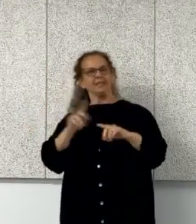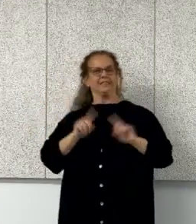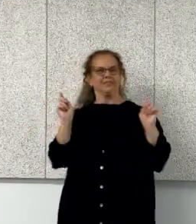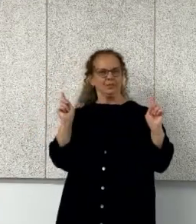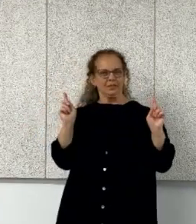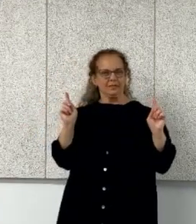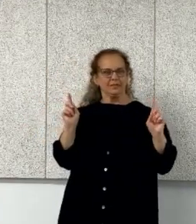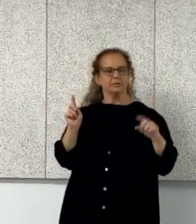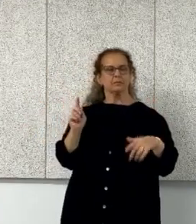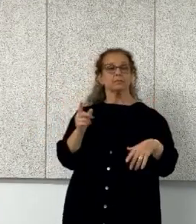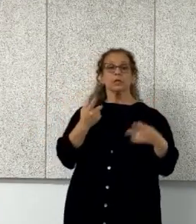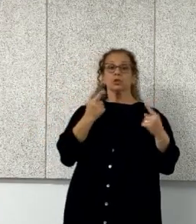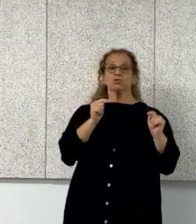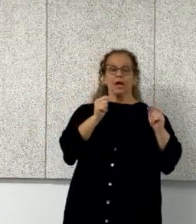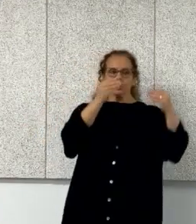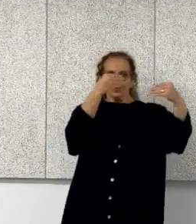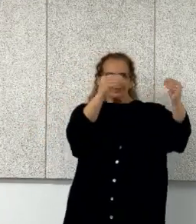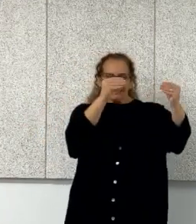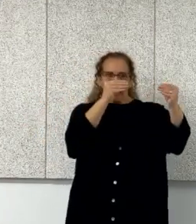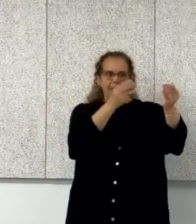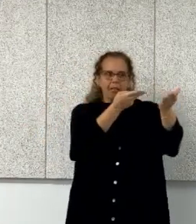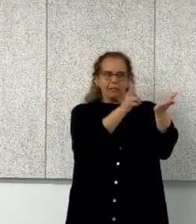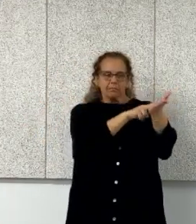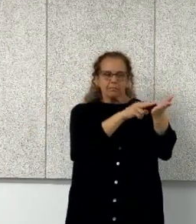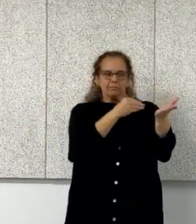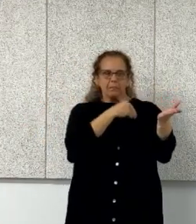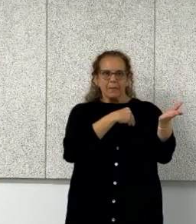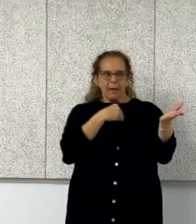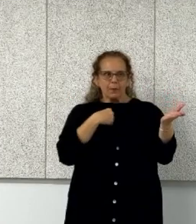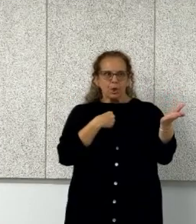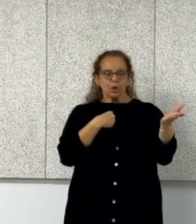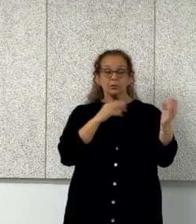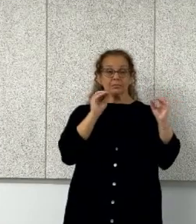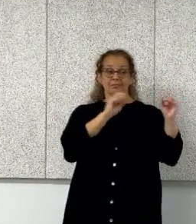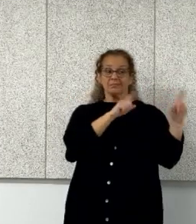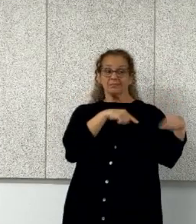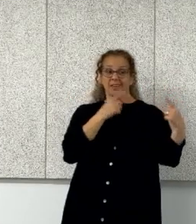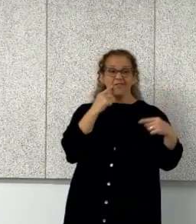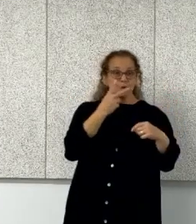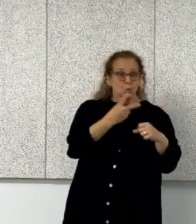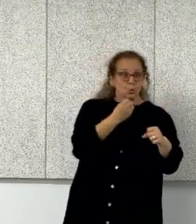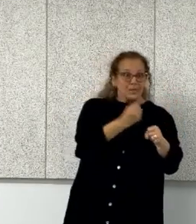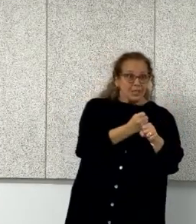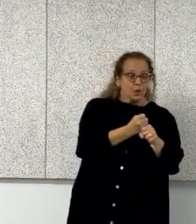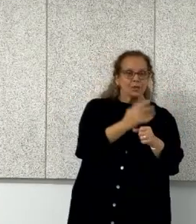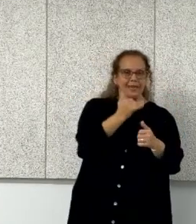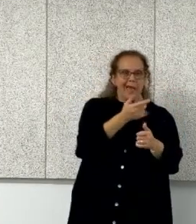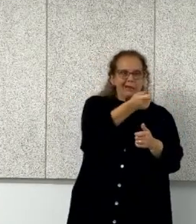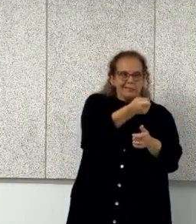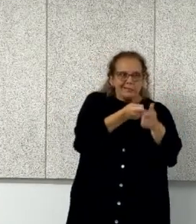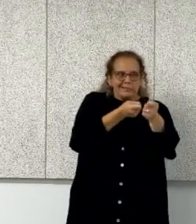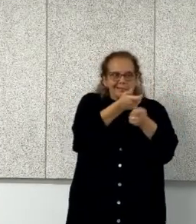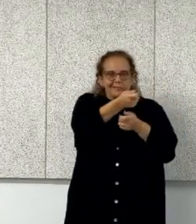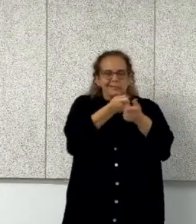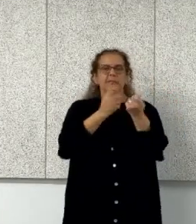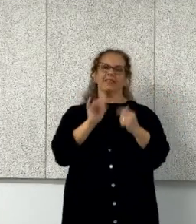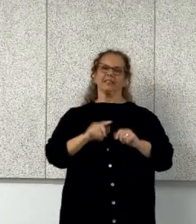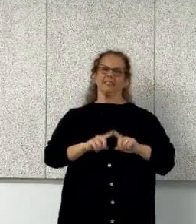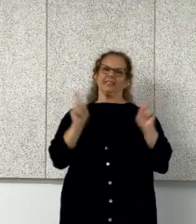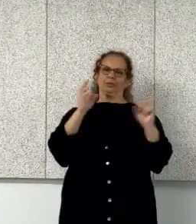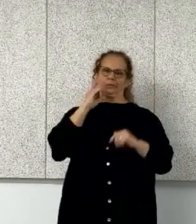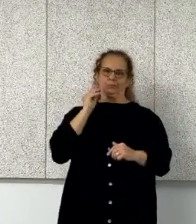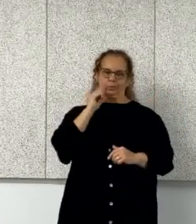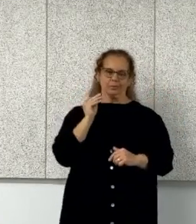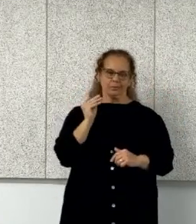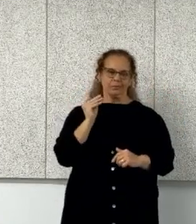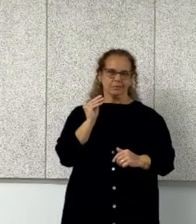subscriptions to a single ticket buyer and you have not had single ticket buyers for 2 years, it stands to reason that it's going to take a few years for that engine to fully rev back up. And so